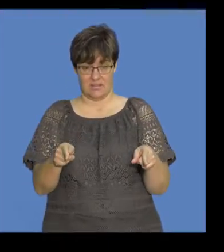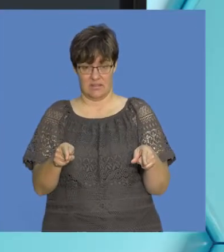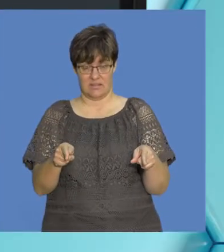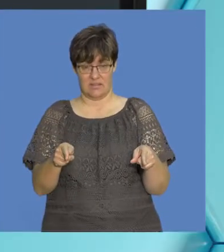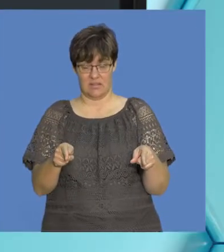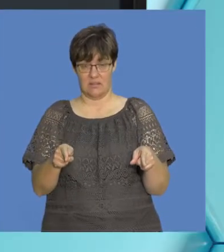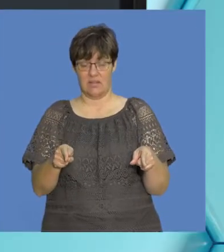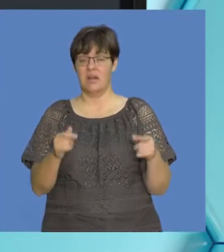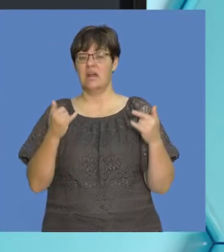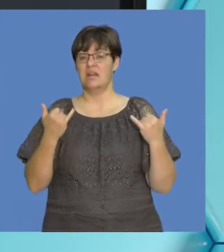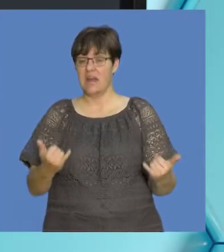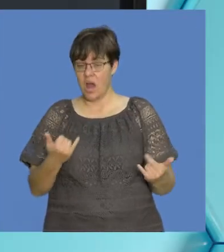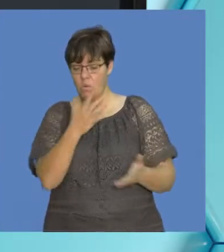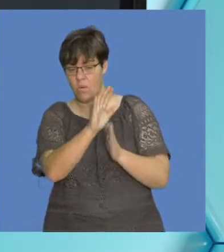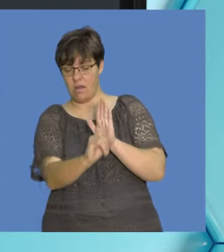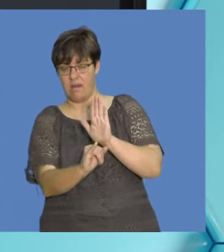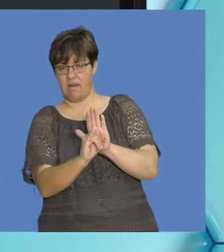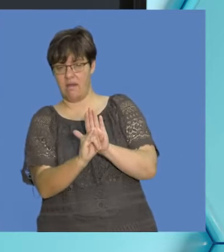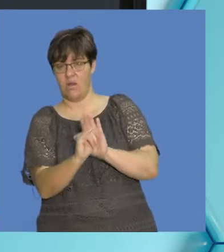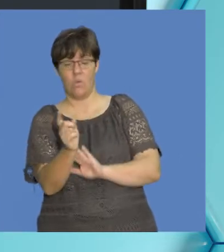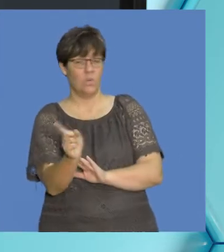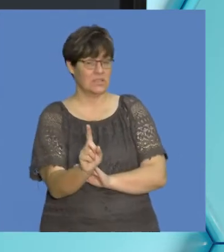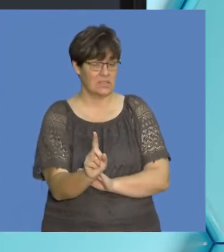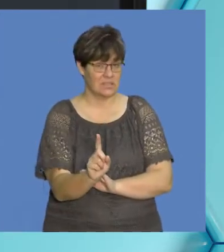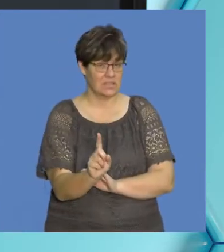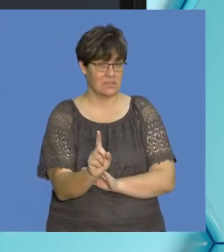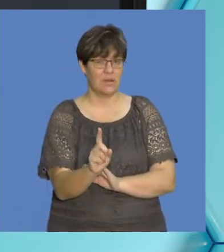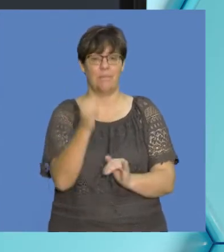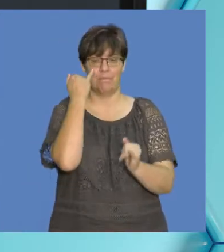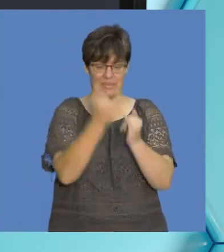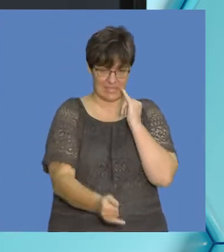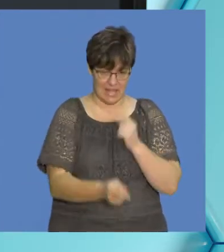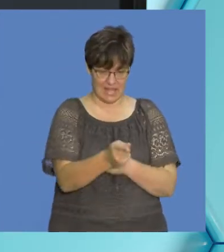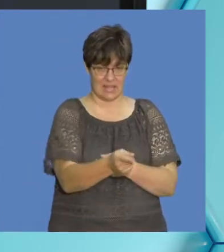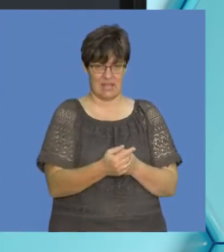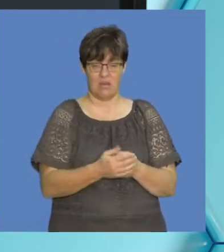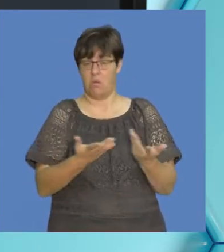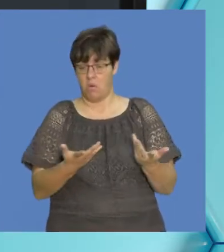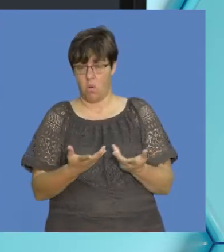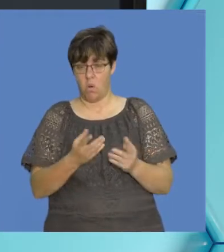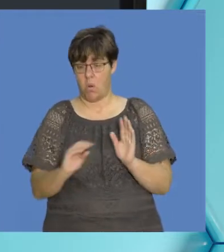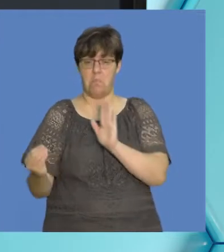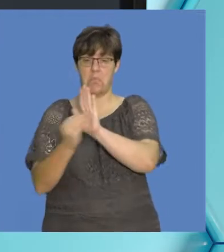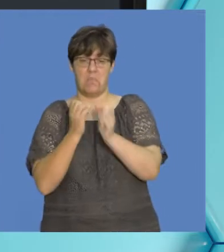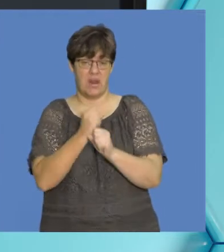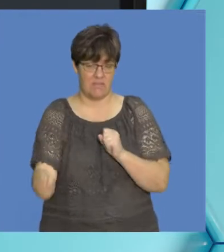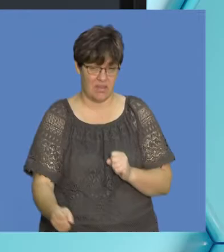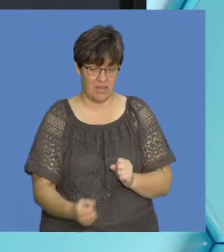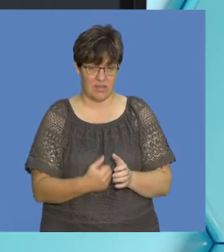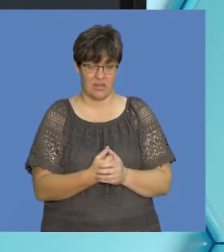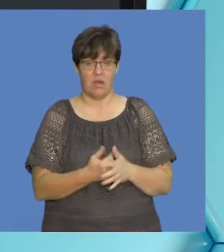statement, you're now going to identify errors, omissions,